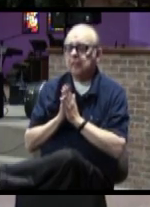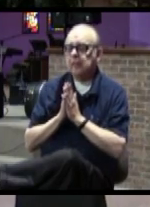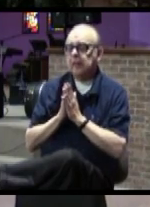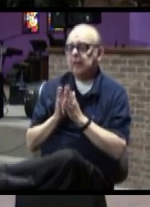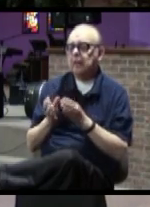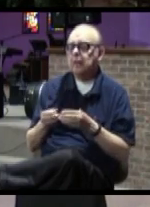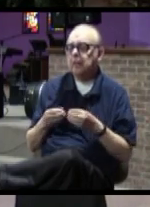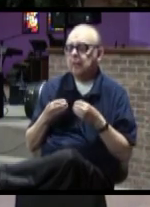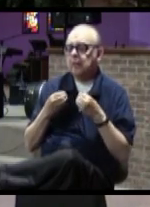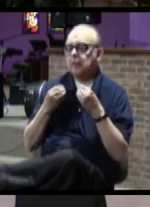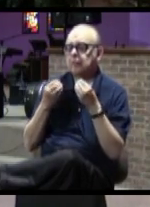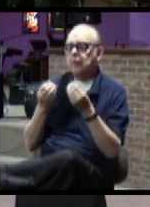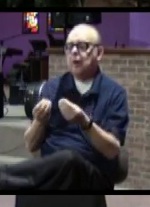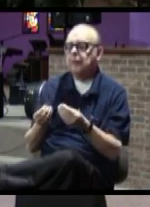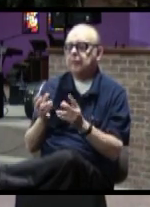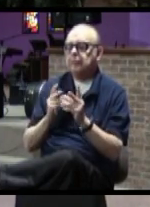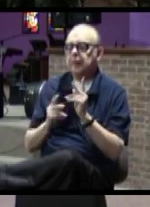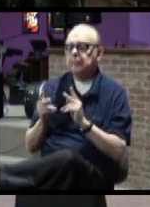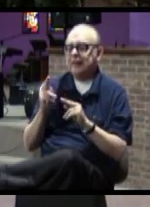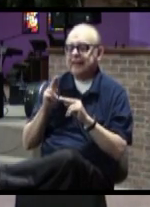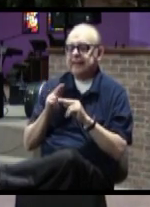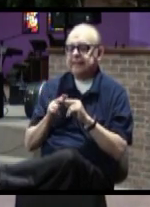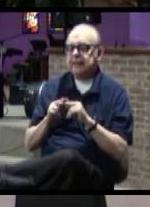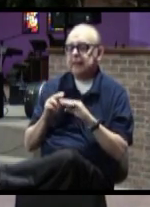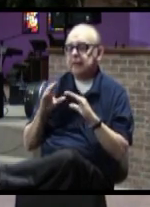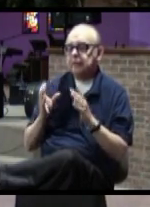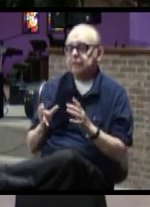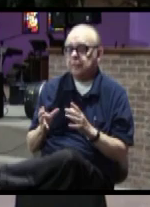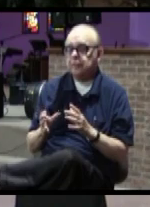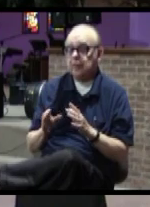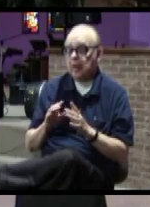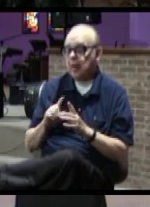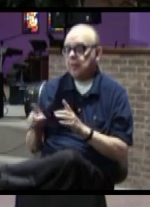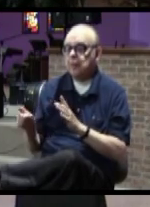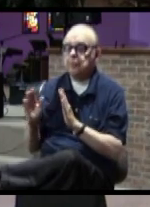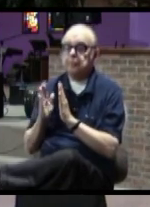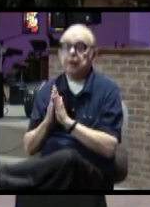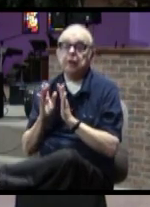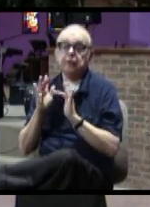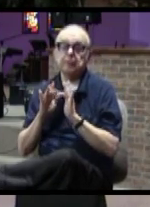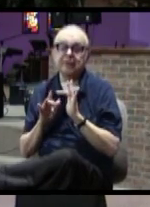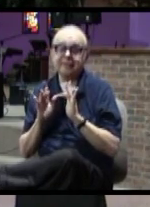the prayers that you could offer for the souls that are sitting in this congregation are missing.